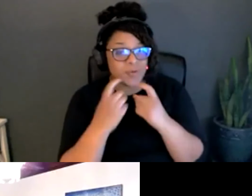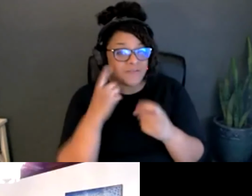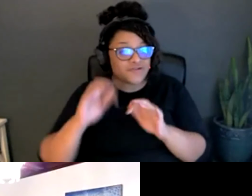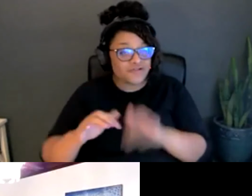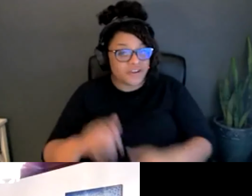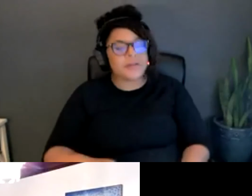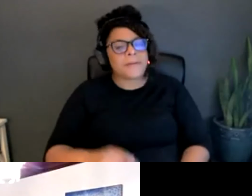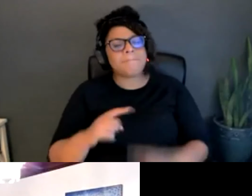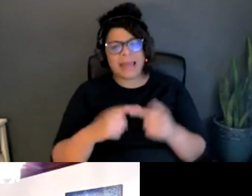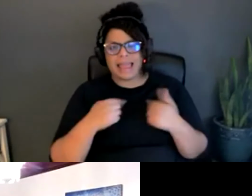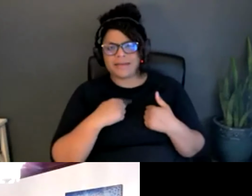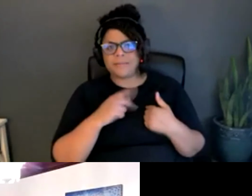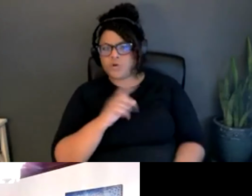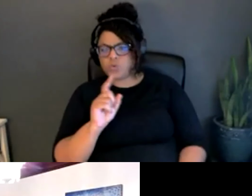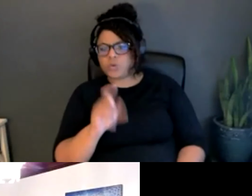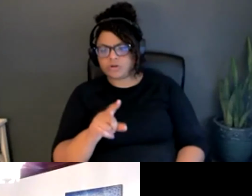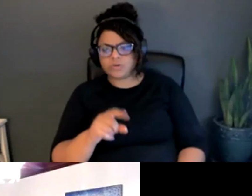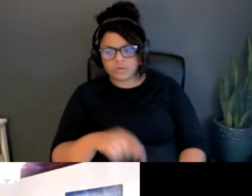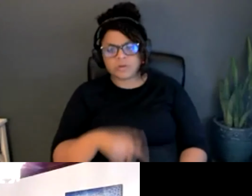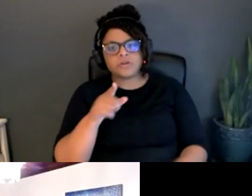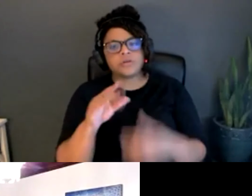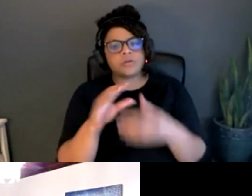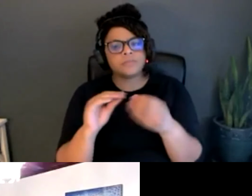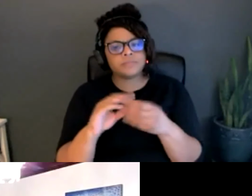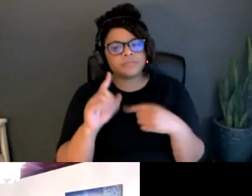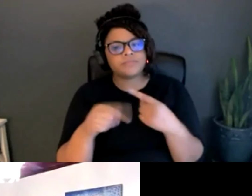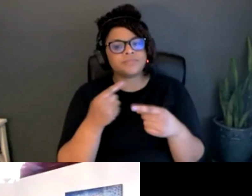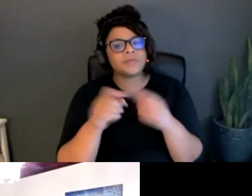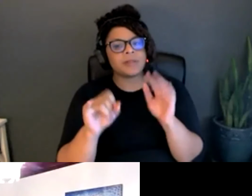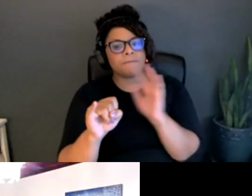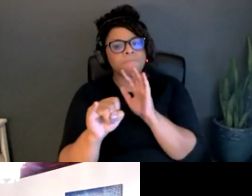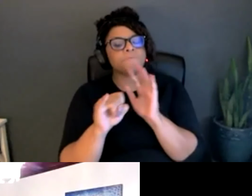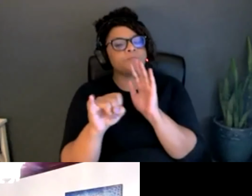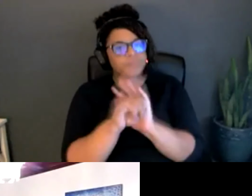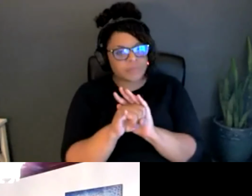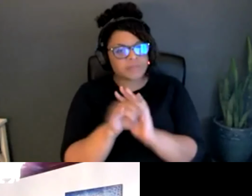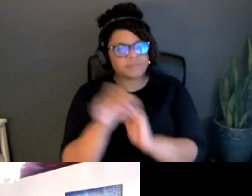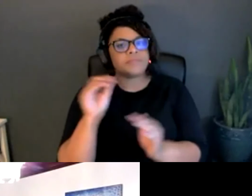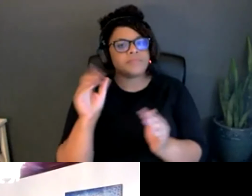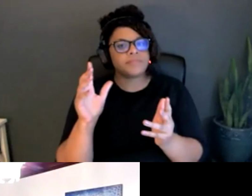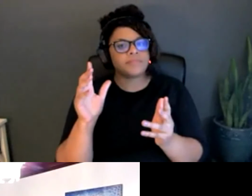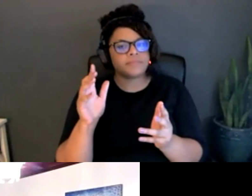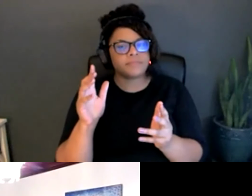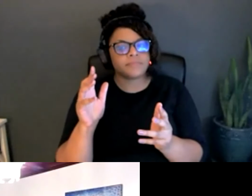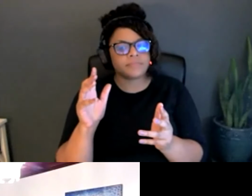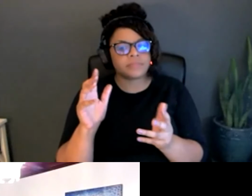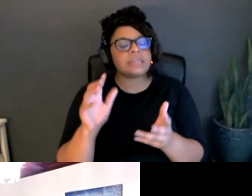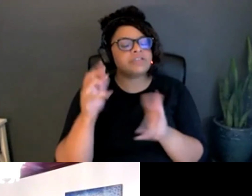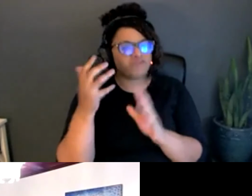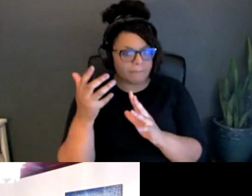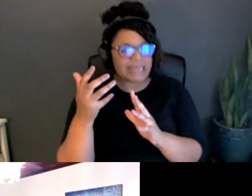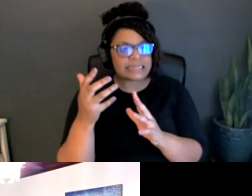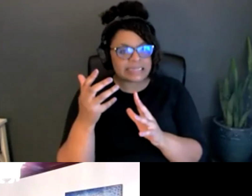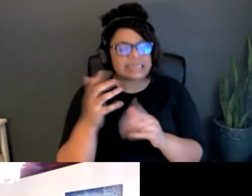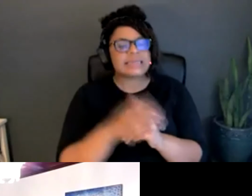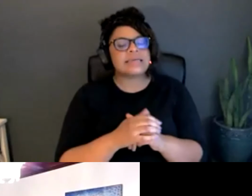I did have a question when you were talking about identifying it and disrupting. And the